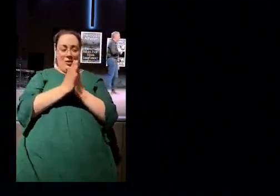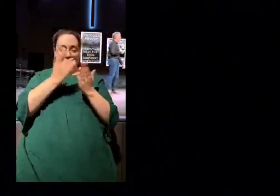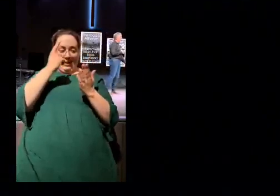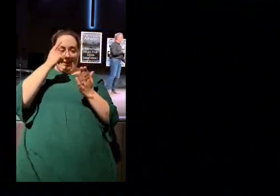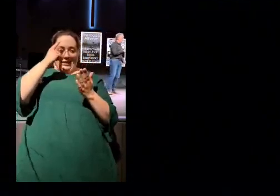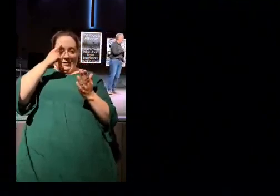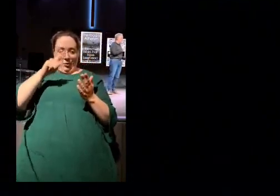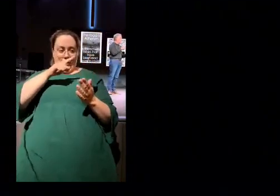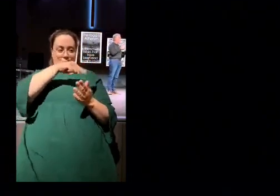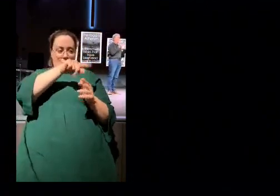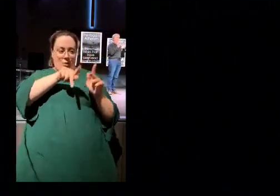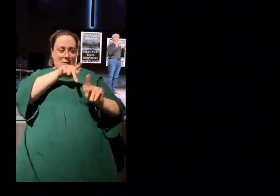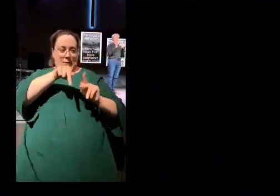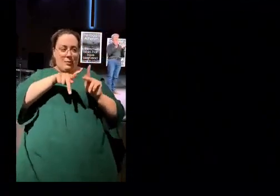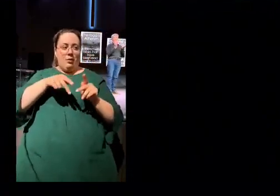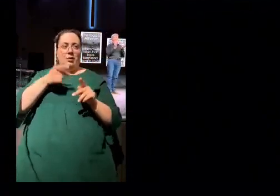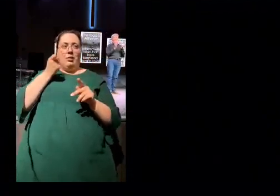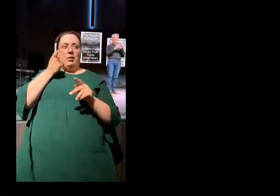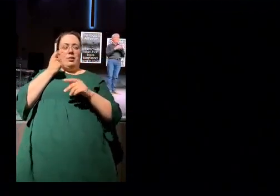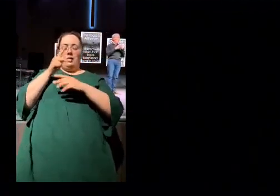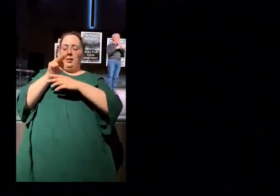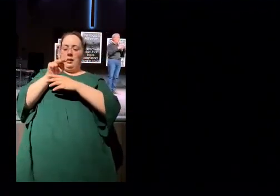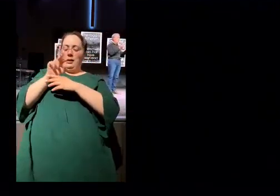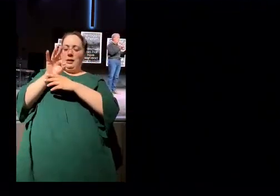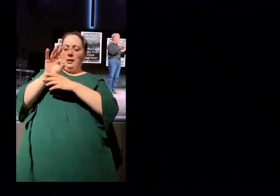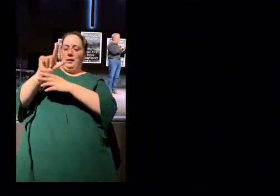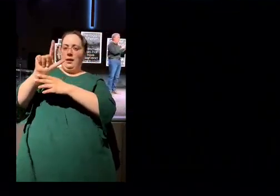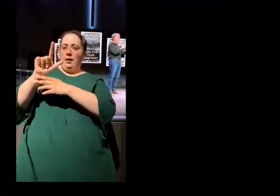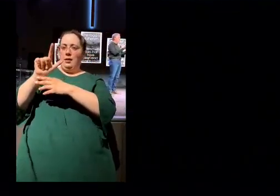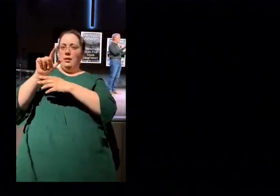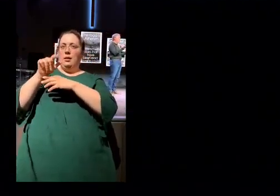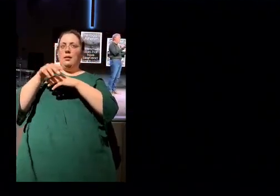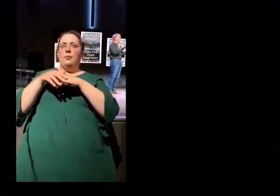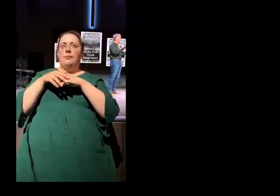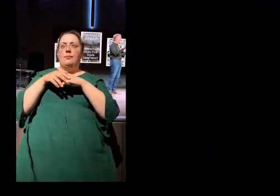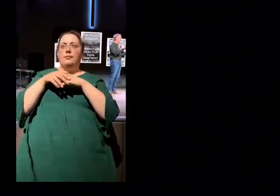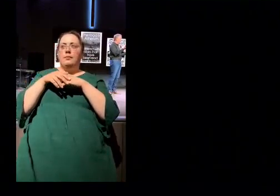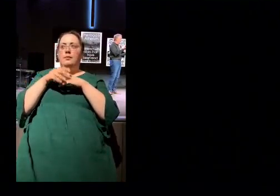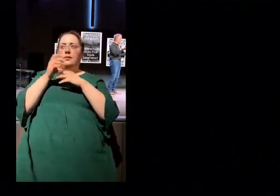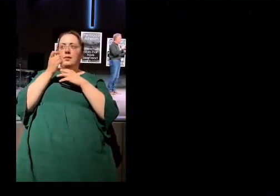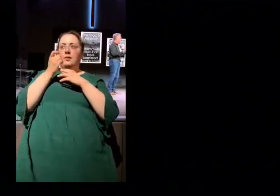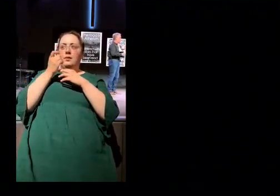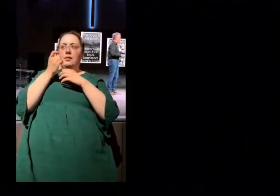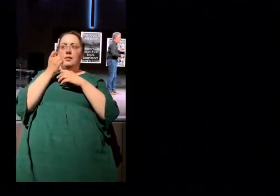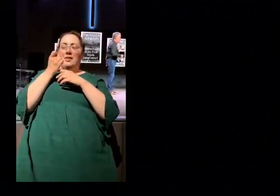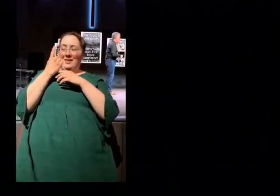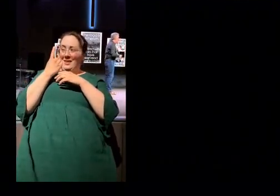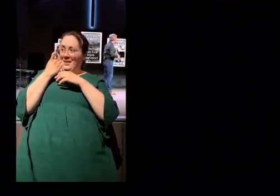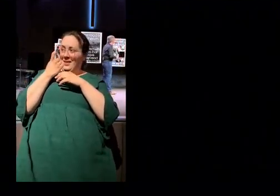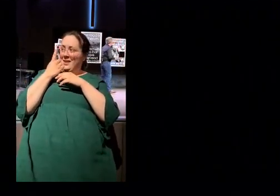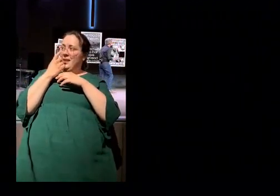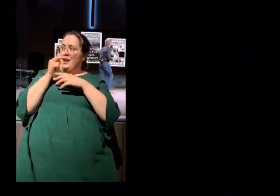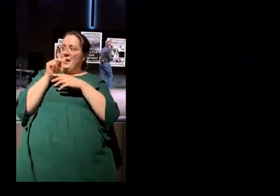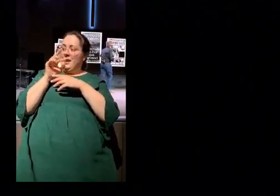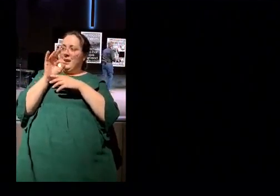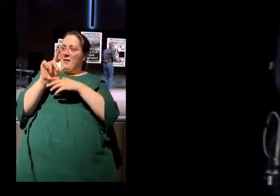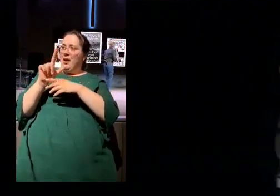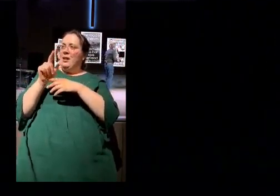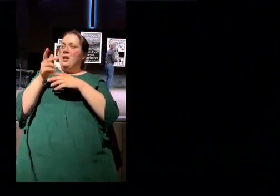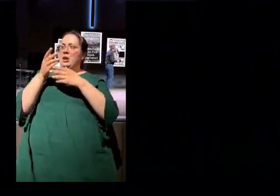of all, anyone who understands football knows no pig product is used in the modern football anyways, so there's a little bit of football ignorance in